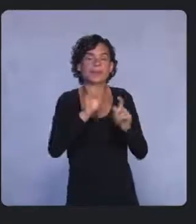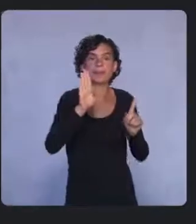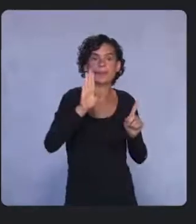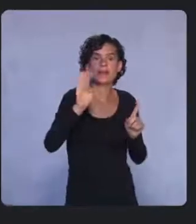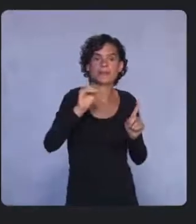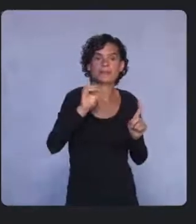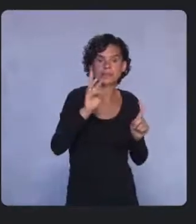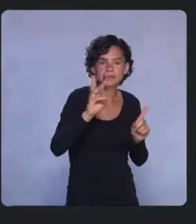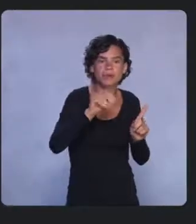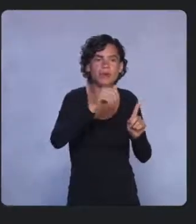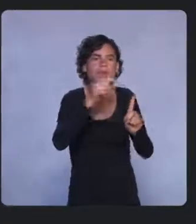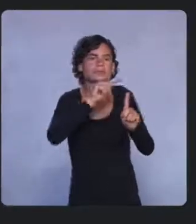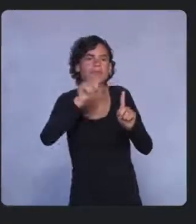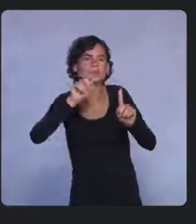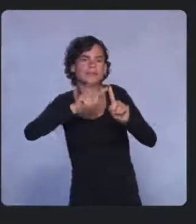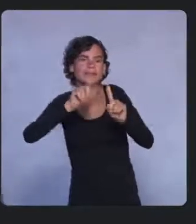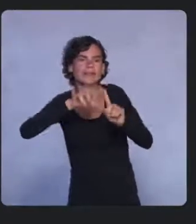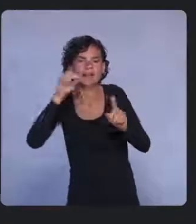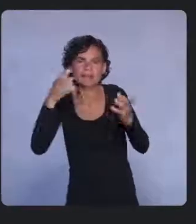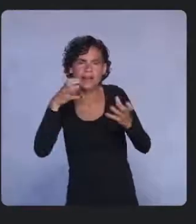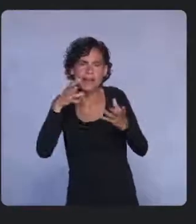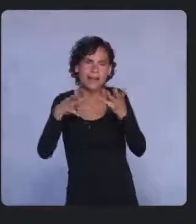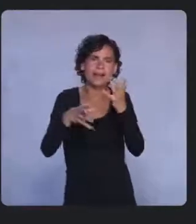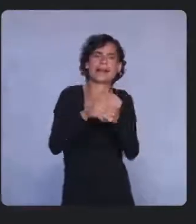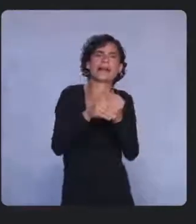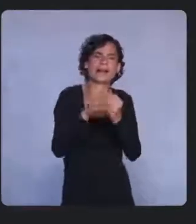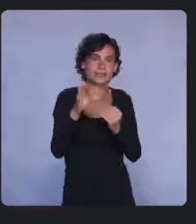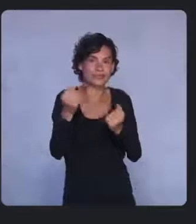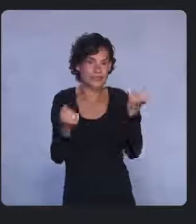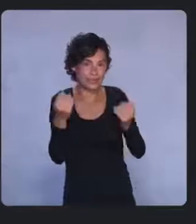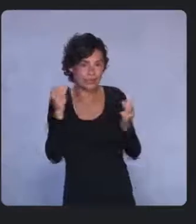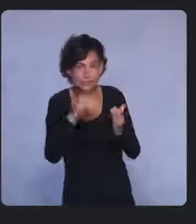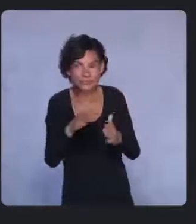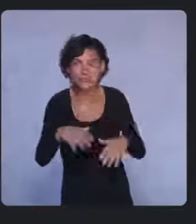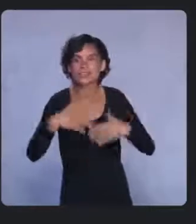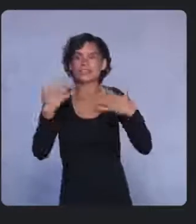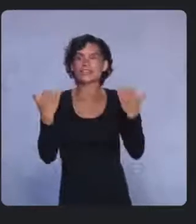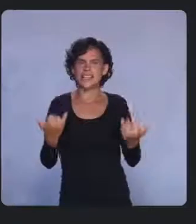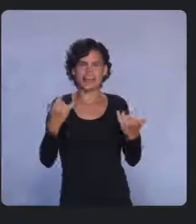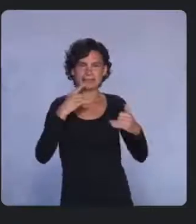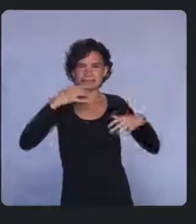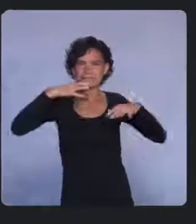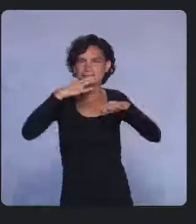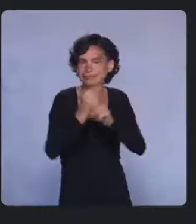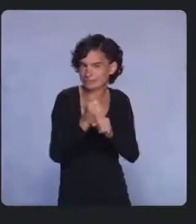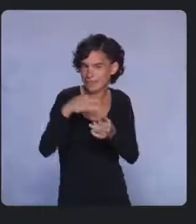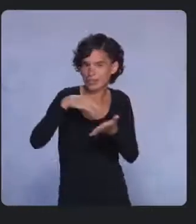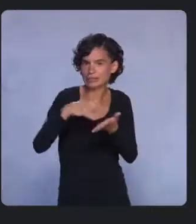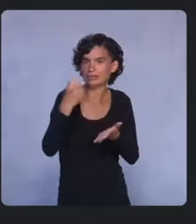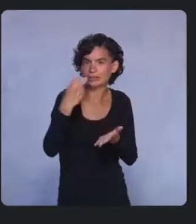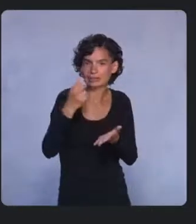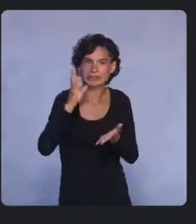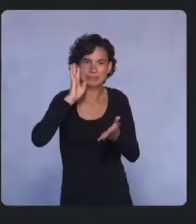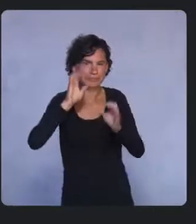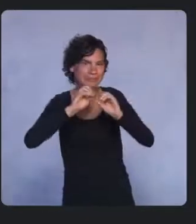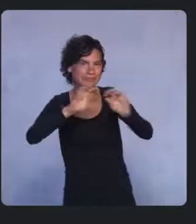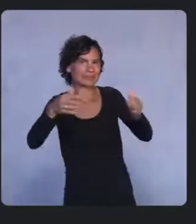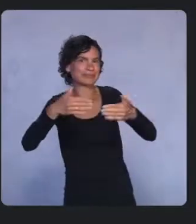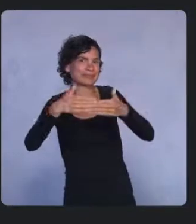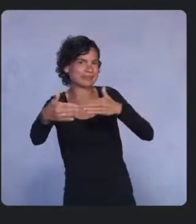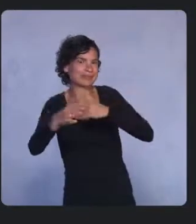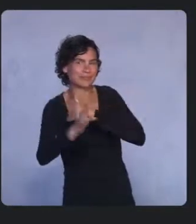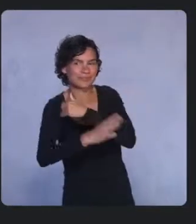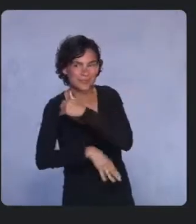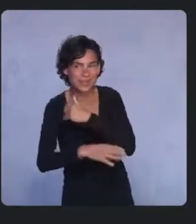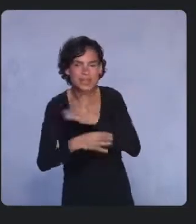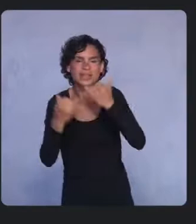cars. Okay, that was a quick look at Android 12, which will launch this fall. But you can check out many